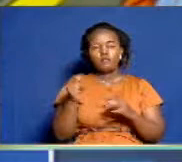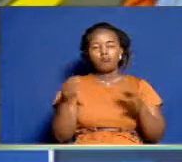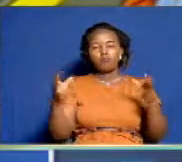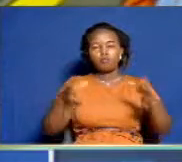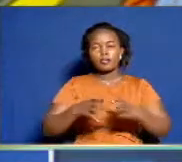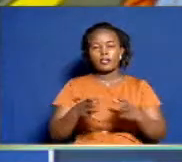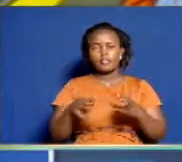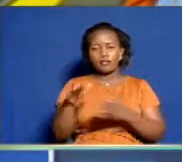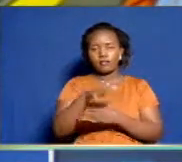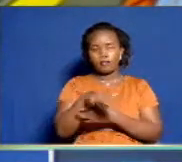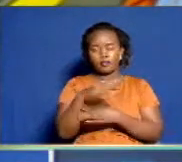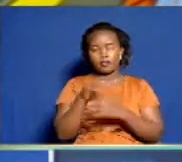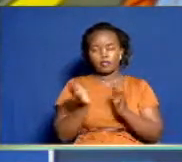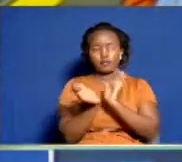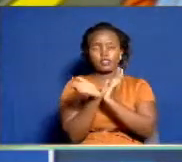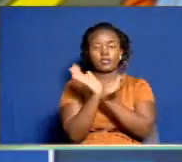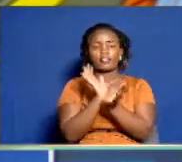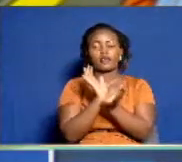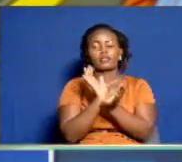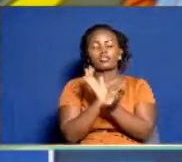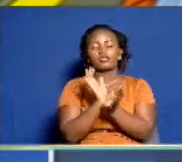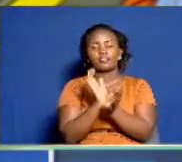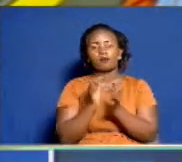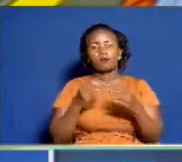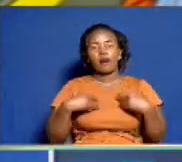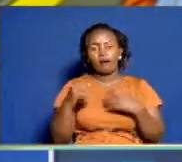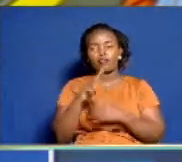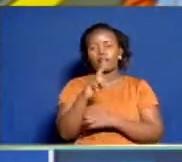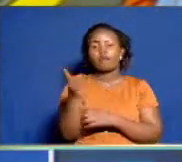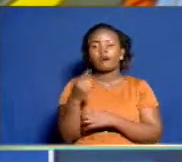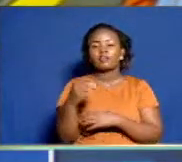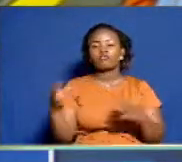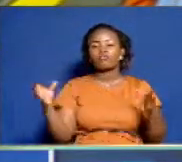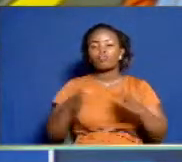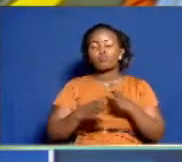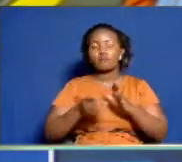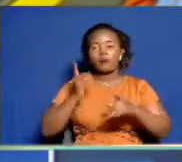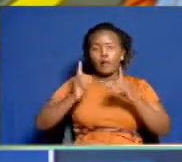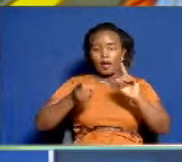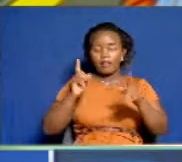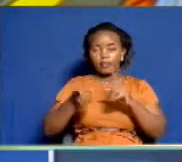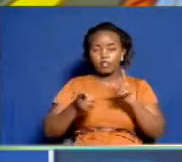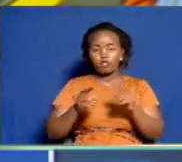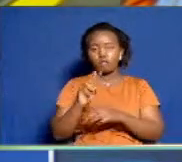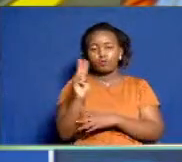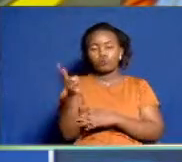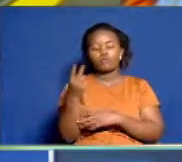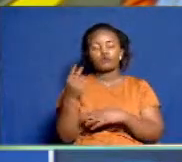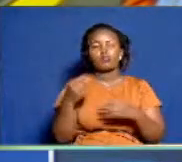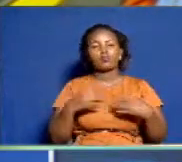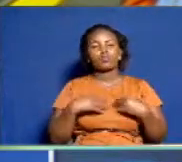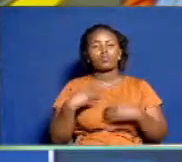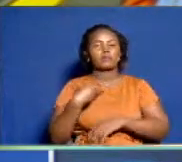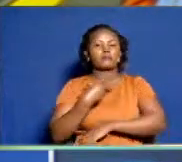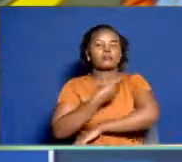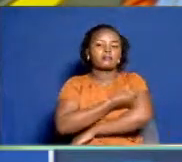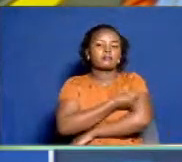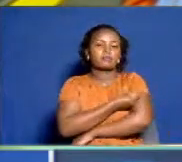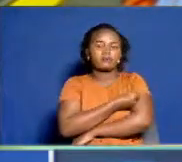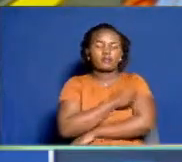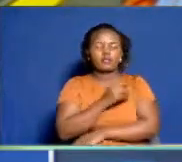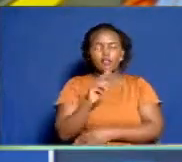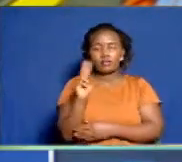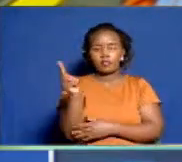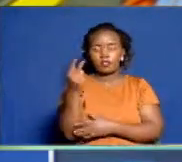in bubble camps at the Kasarani Stadium are the first batch of athletes to receive the second dose of the AstraZeneca vaccine in the